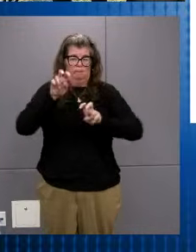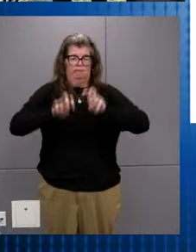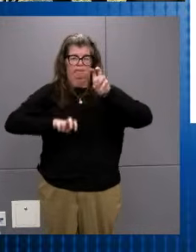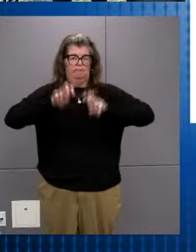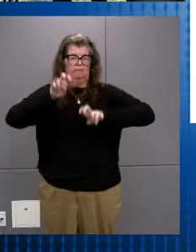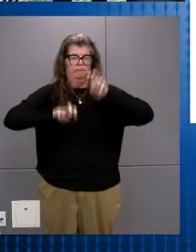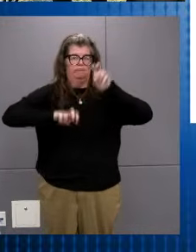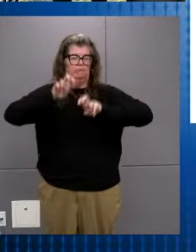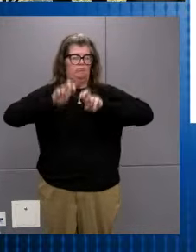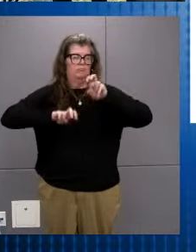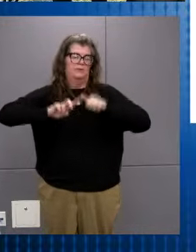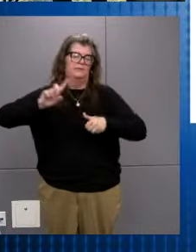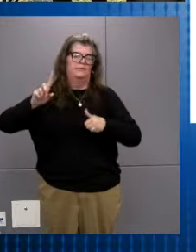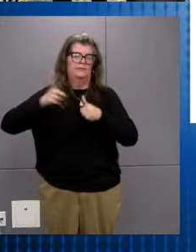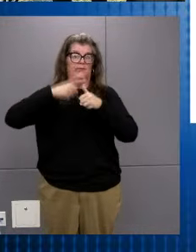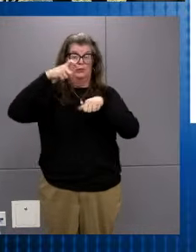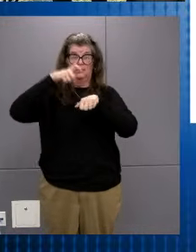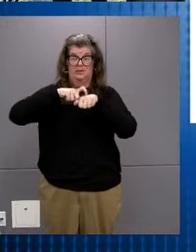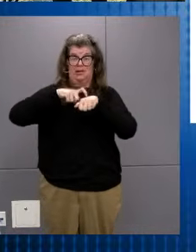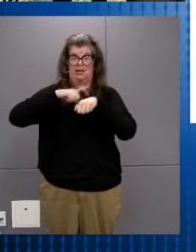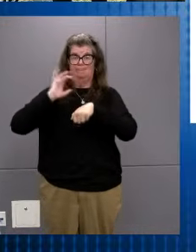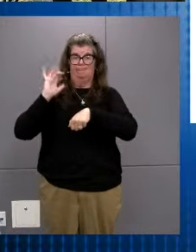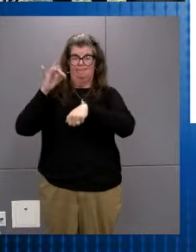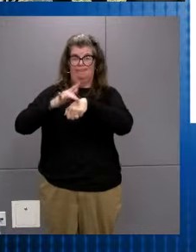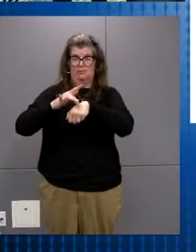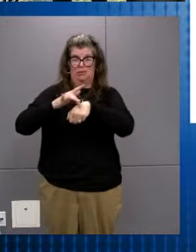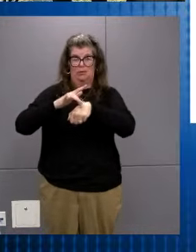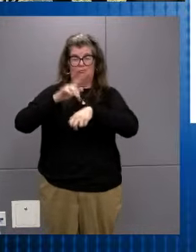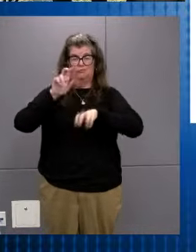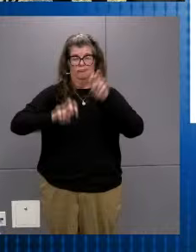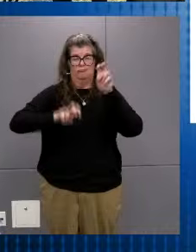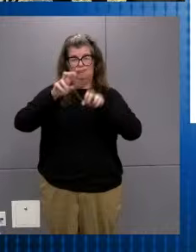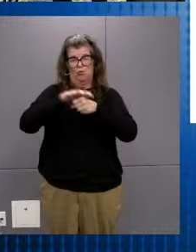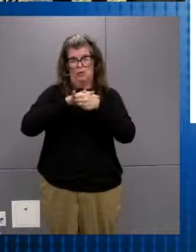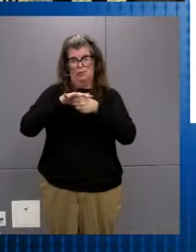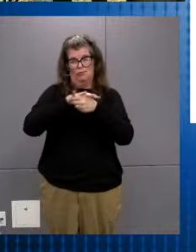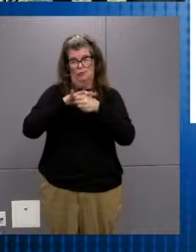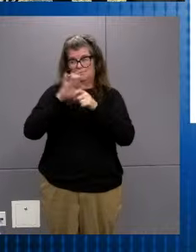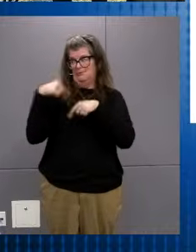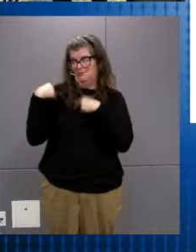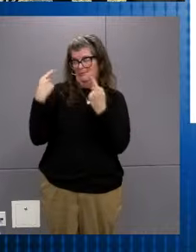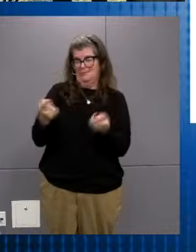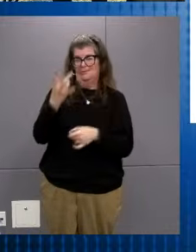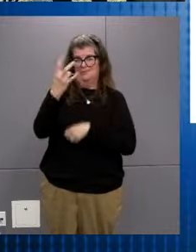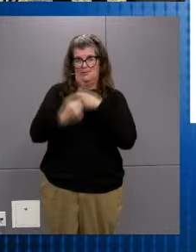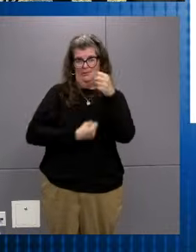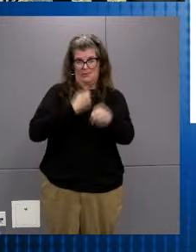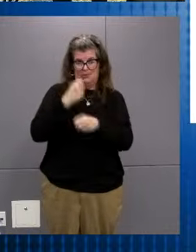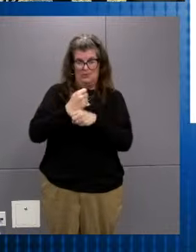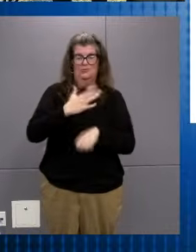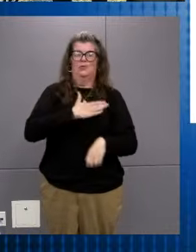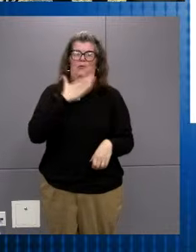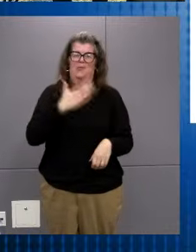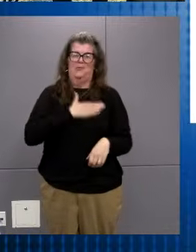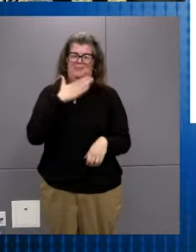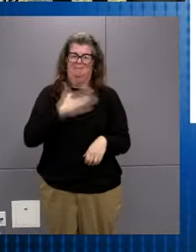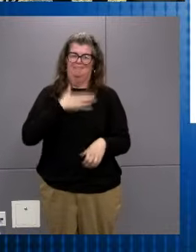the first time they've been to regionals in 7 years. So we're really excited that they made it back to that tournament this year.